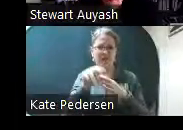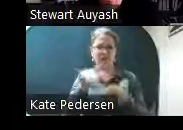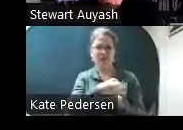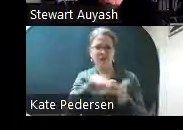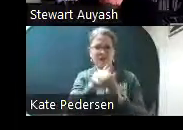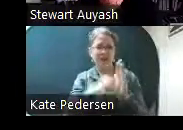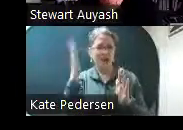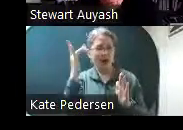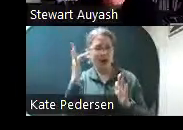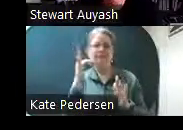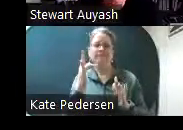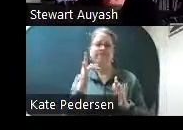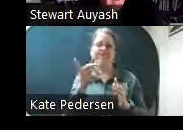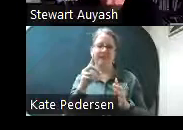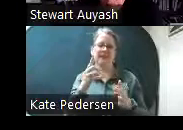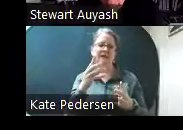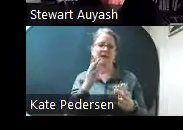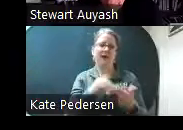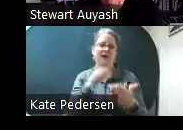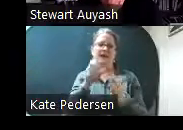for the violation of the state drug laws.